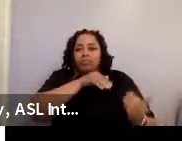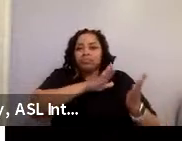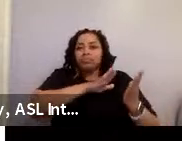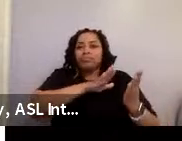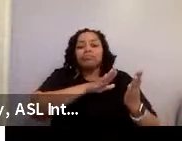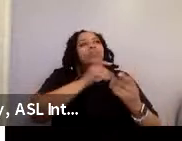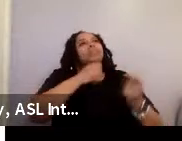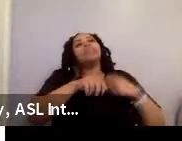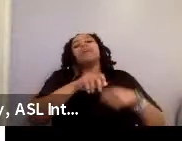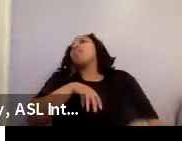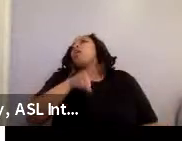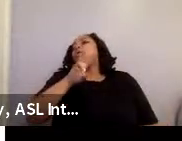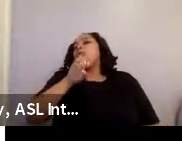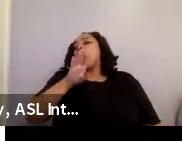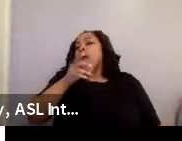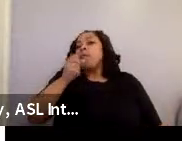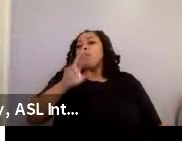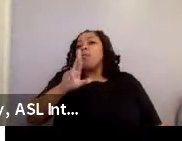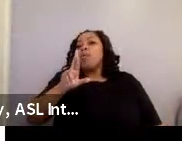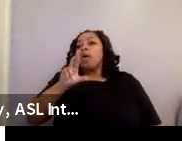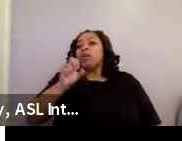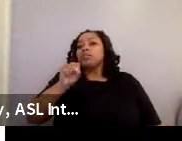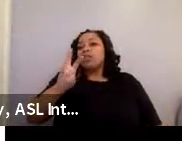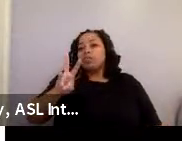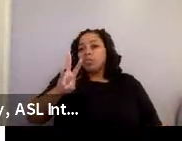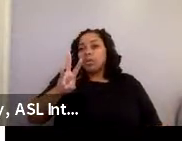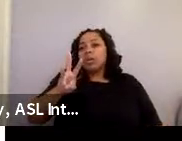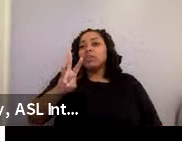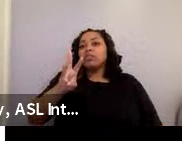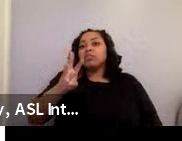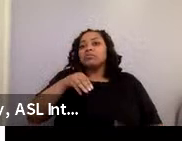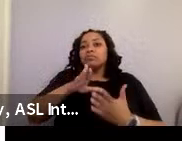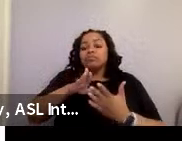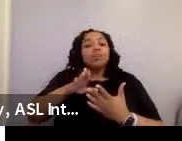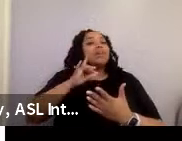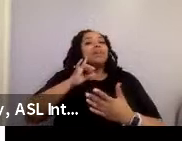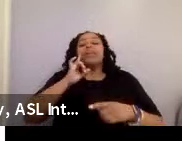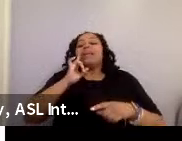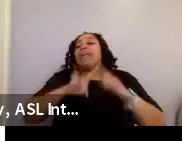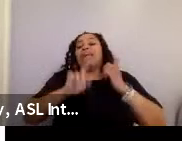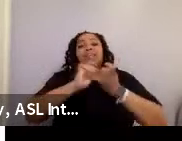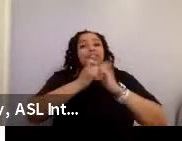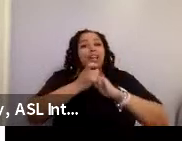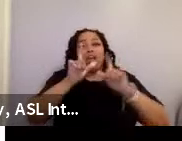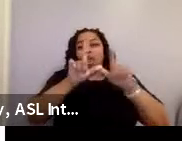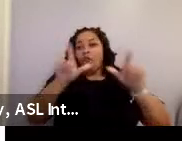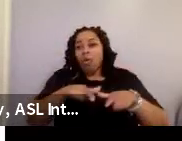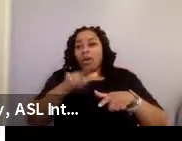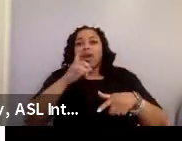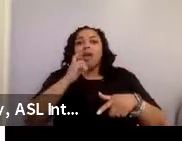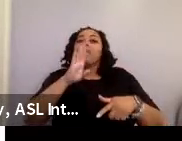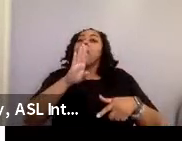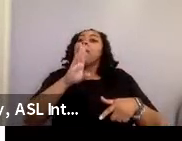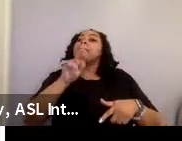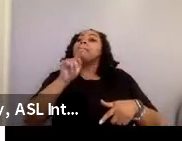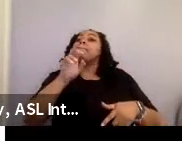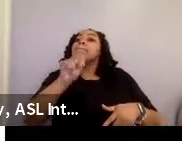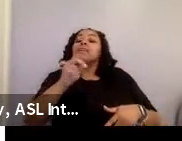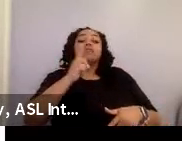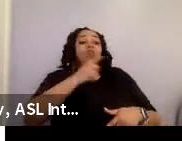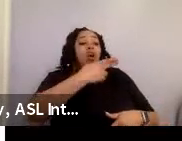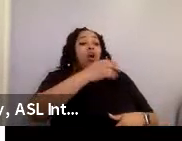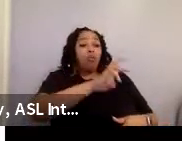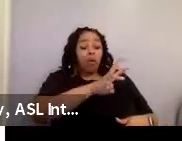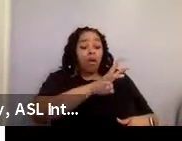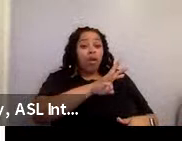or software interface. And manufacturers can't change the location of a button, for example, on a hardware panel and